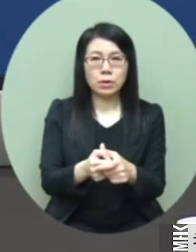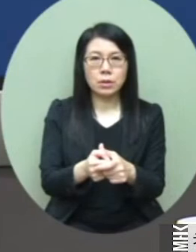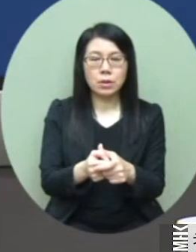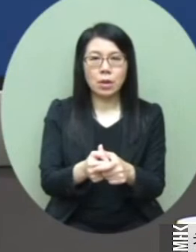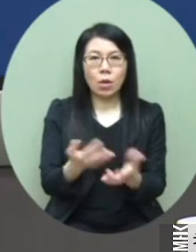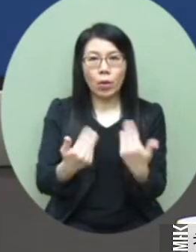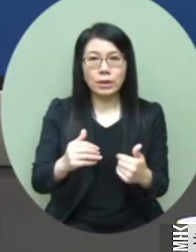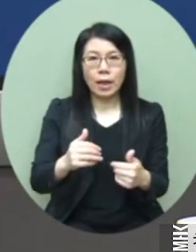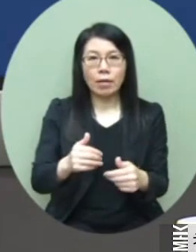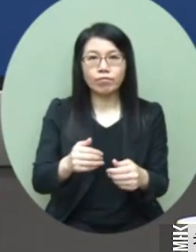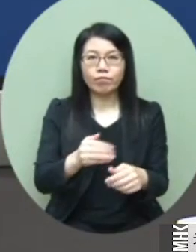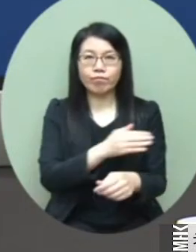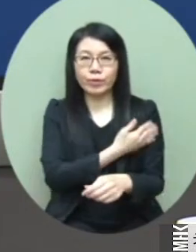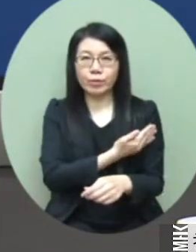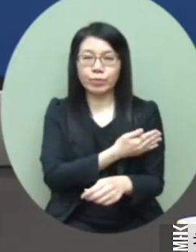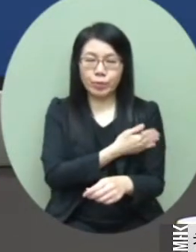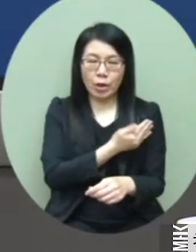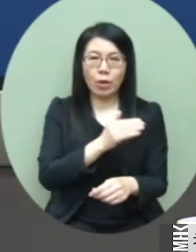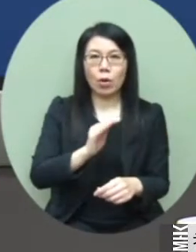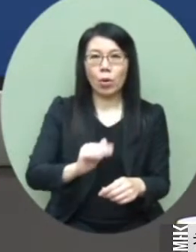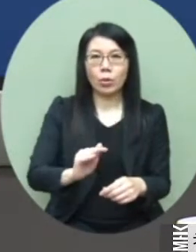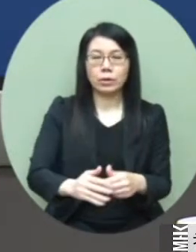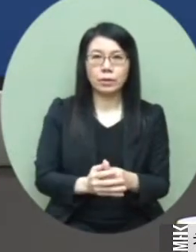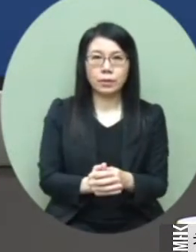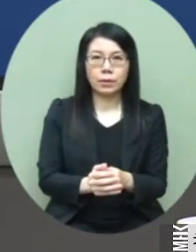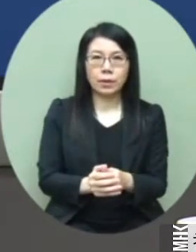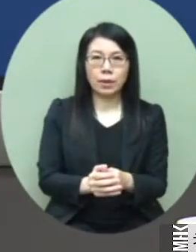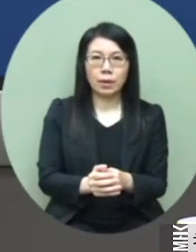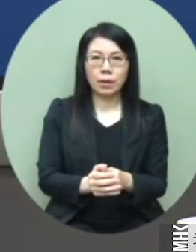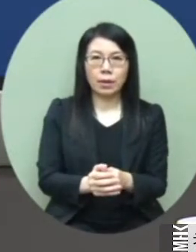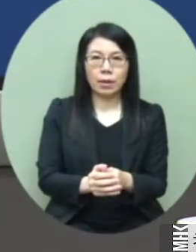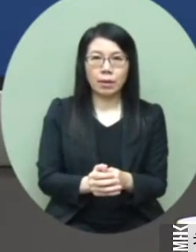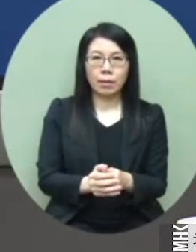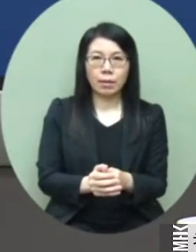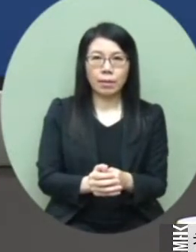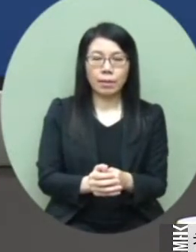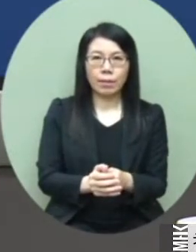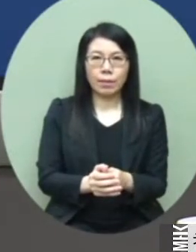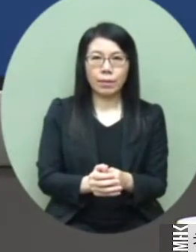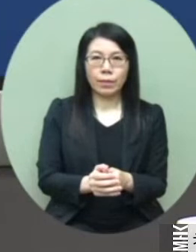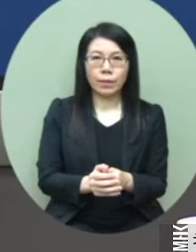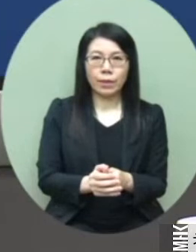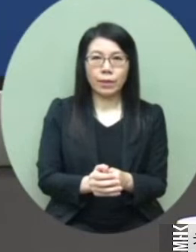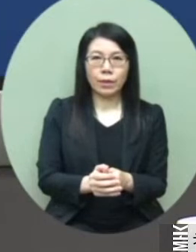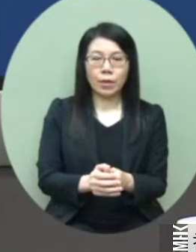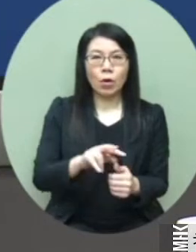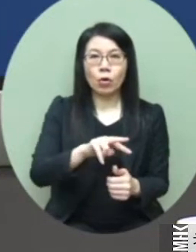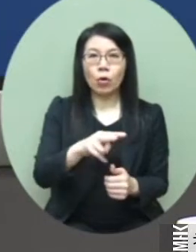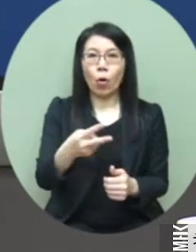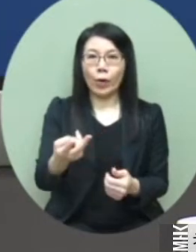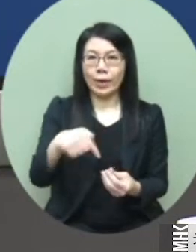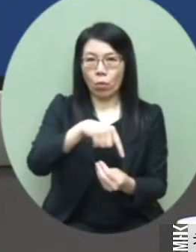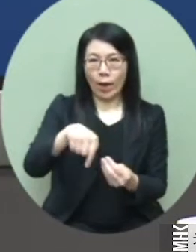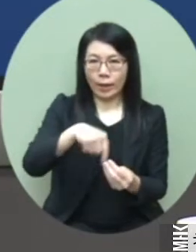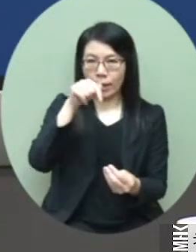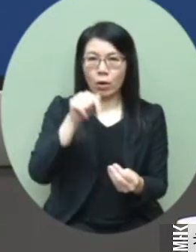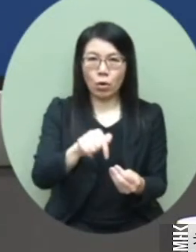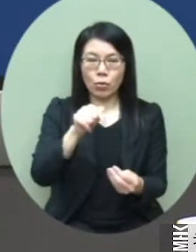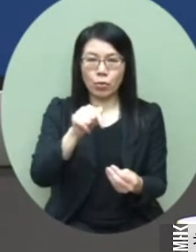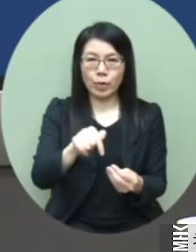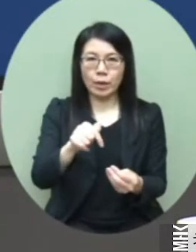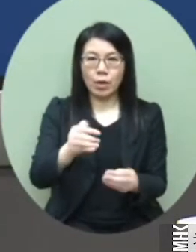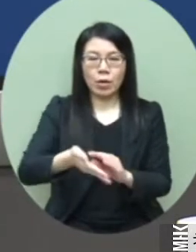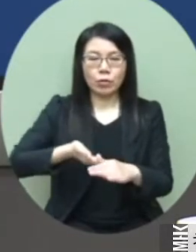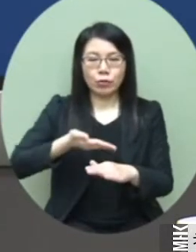with gradual relaxation of social distancing measures. Then these enterprises and their employees can